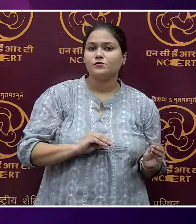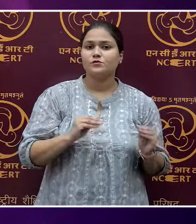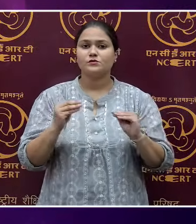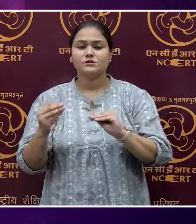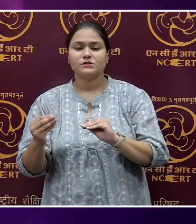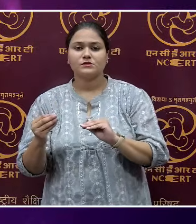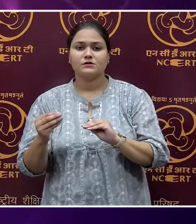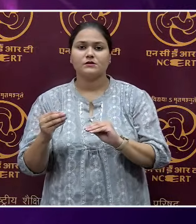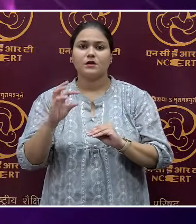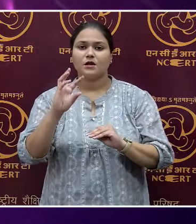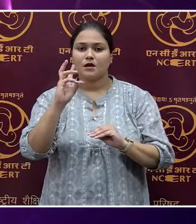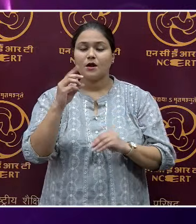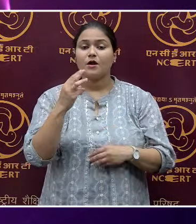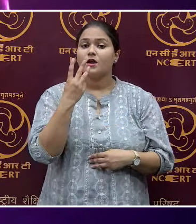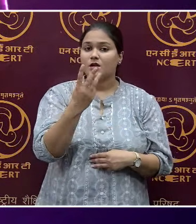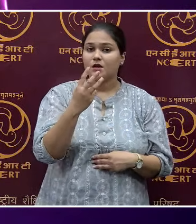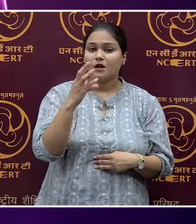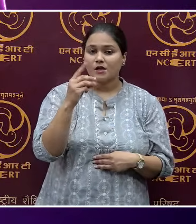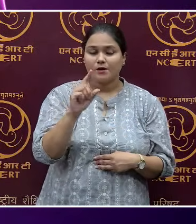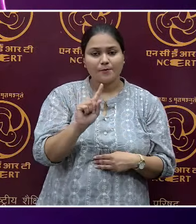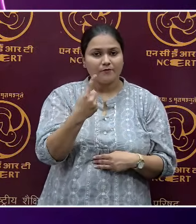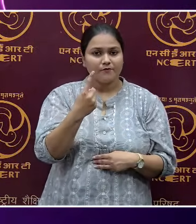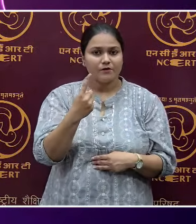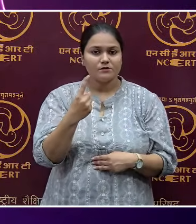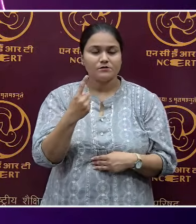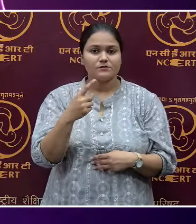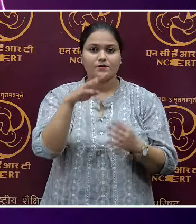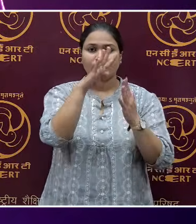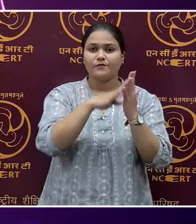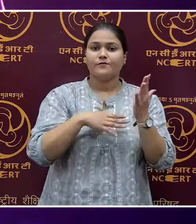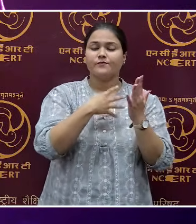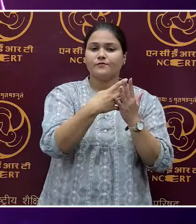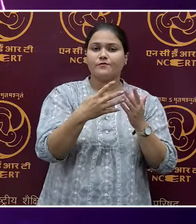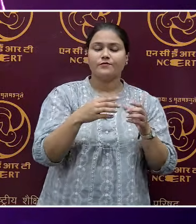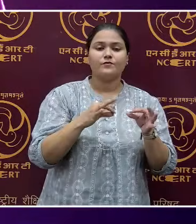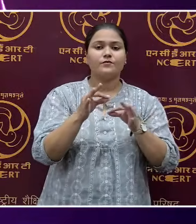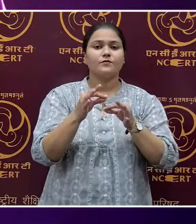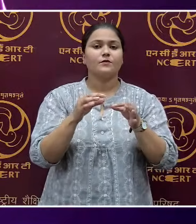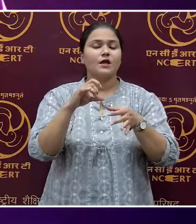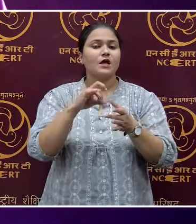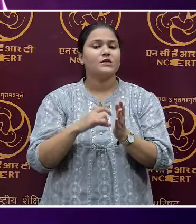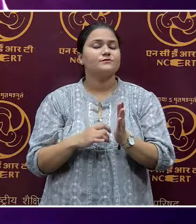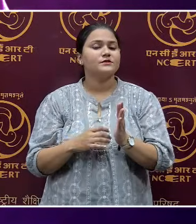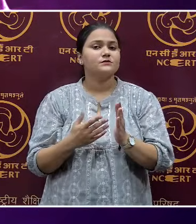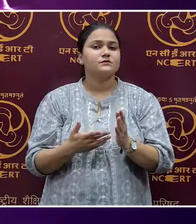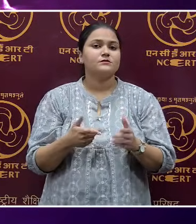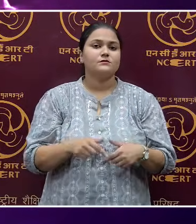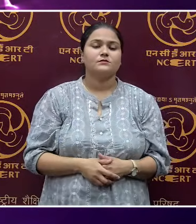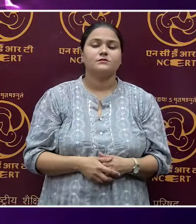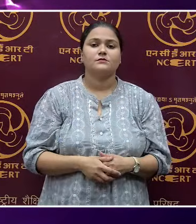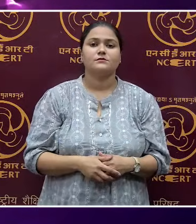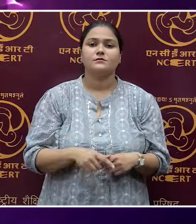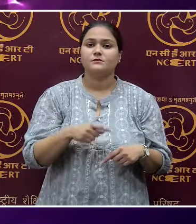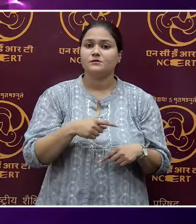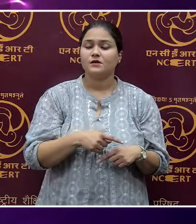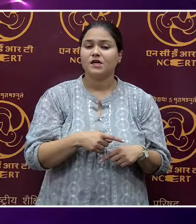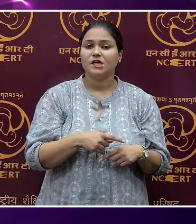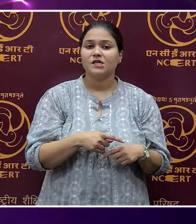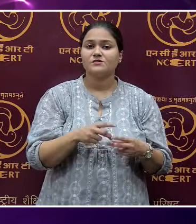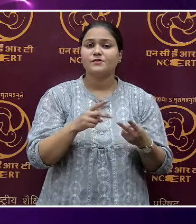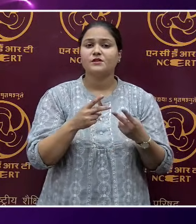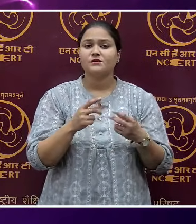take the number first. By the flow chart, you can explain. It is explaining where the flow chart, what the programming and what the simulation